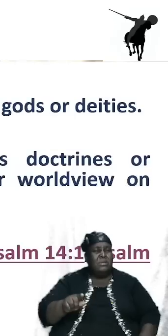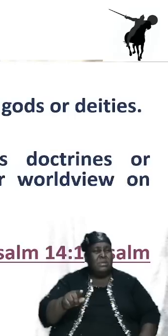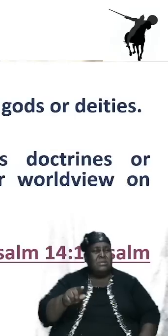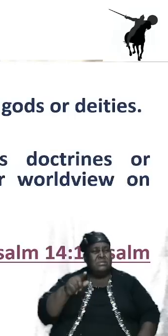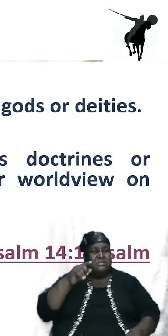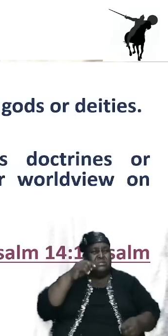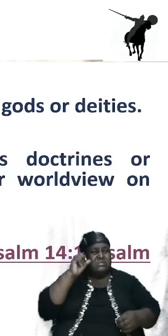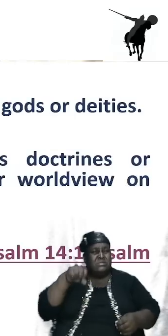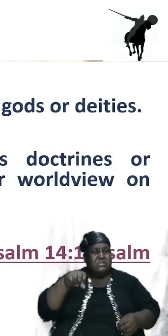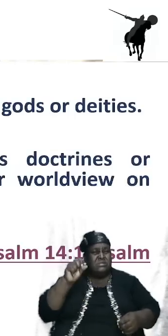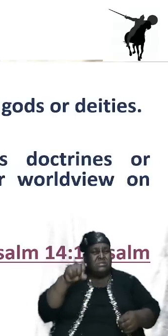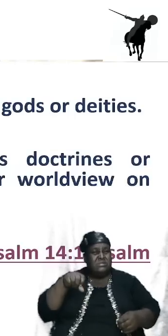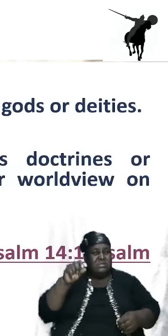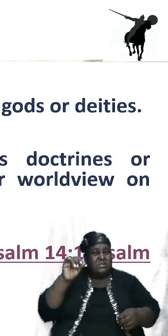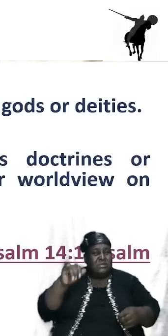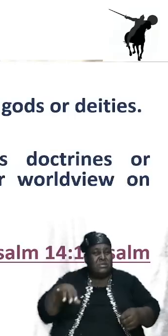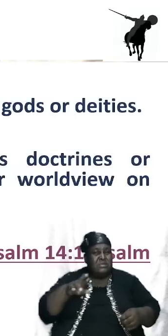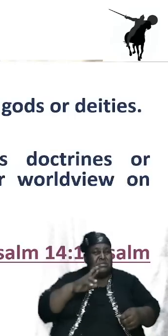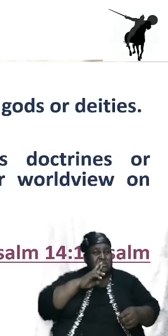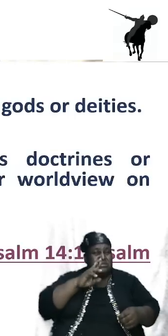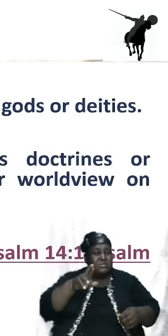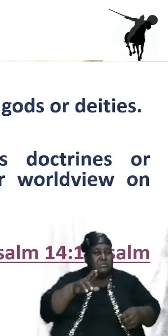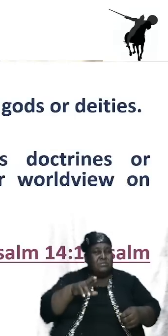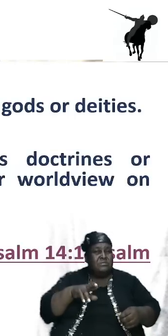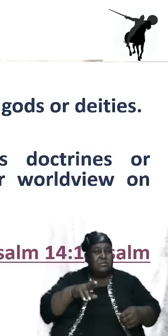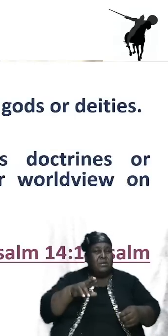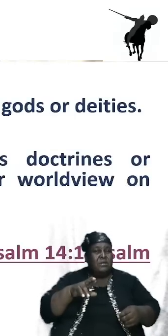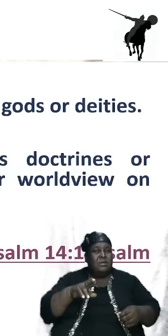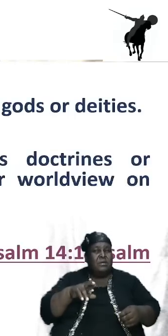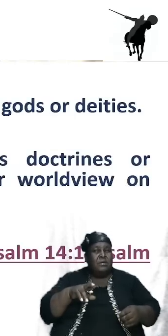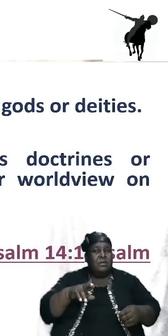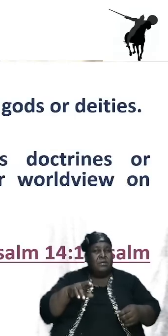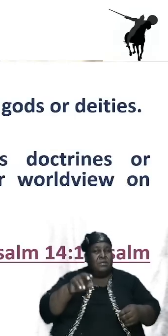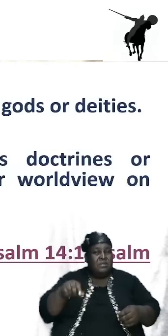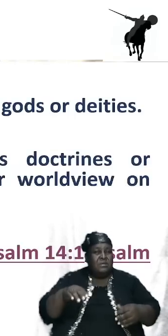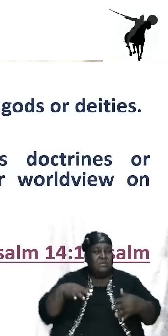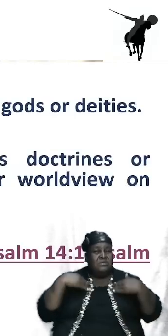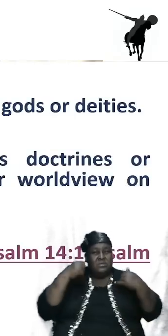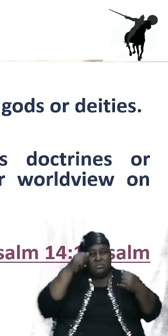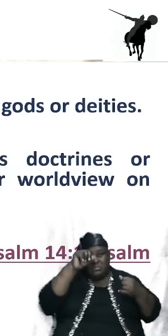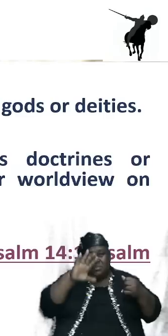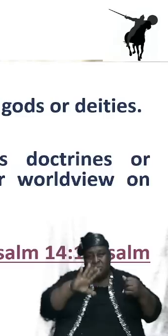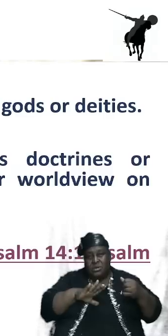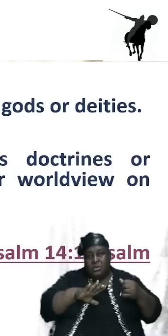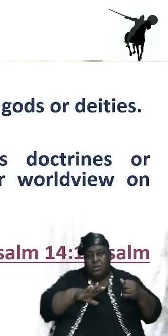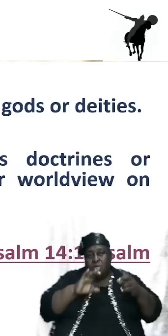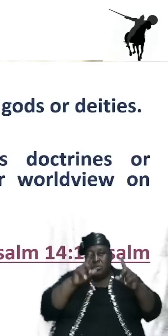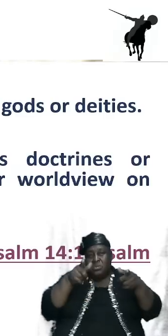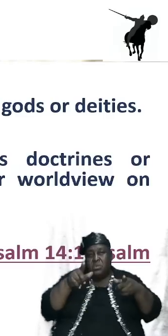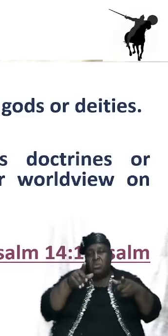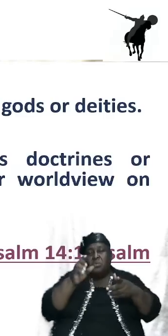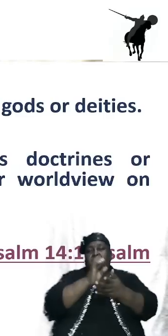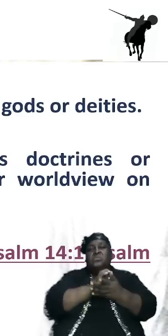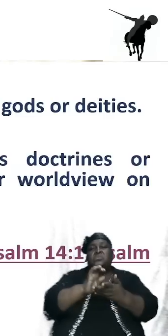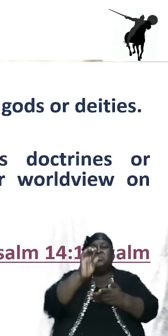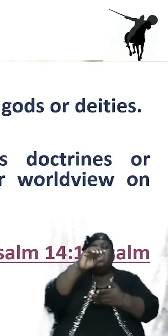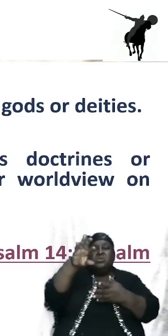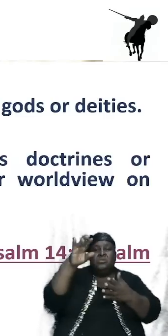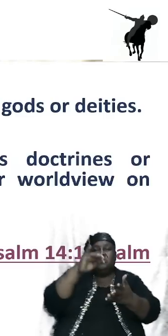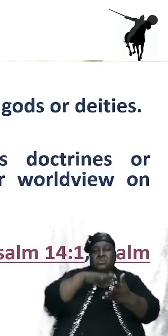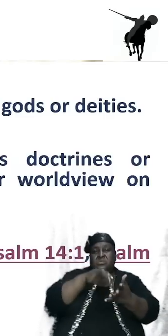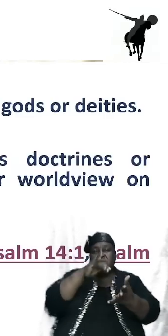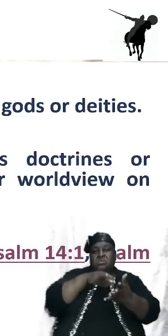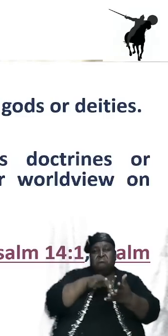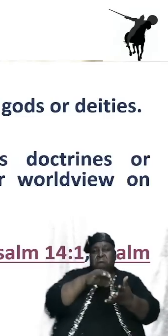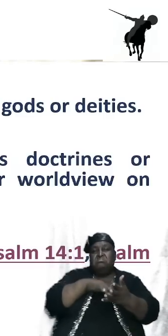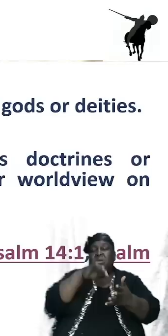And I know this young man who left the church and he went to college to study. And at the end of